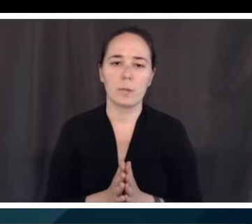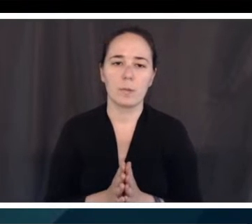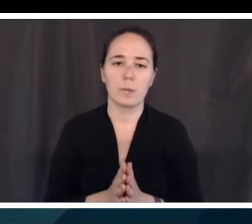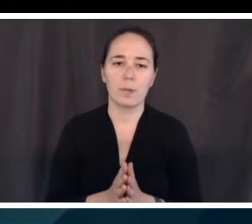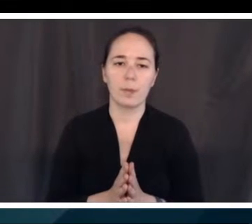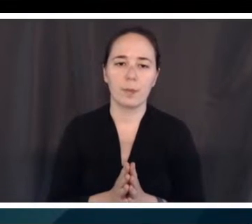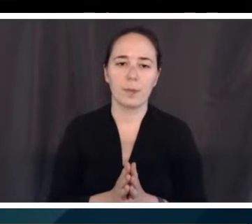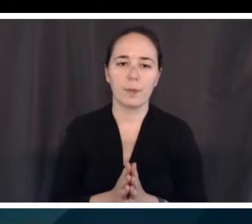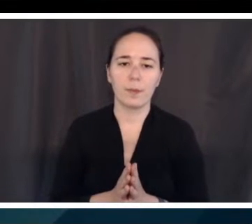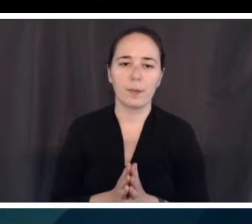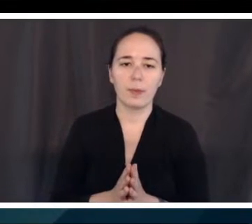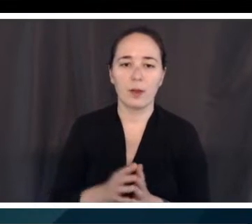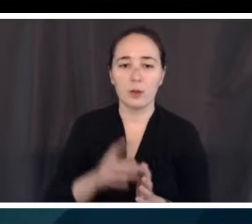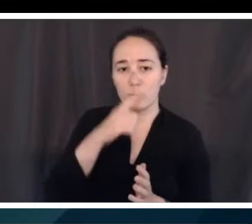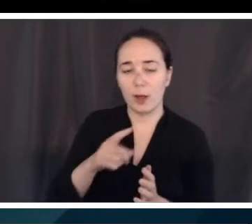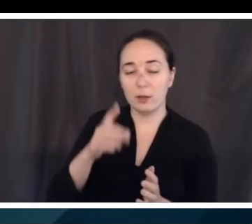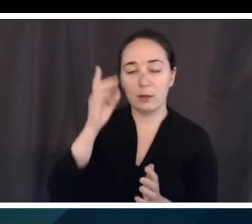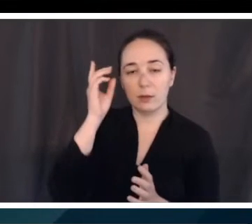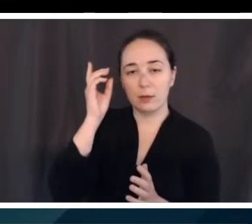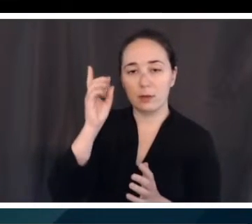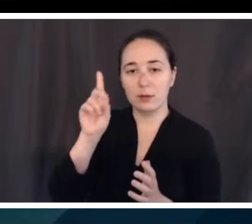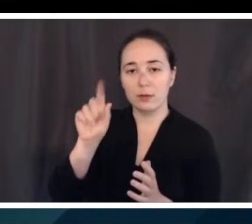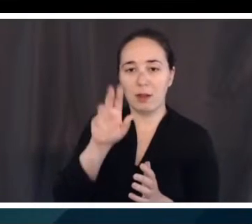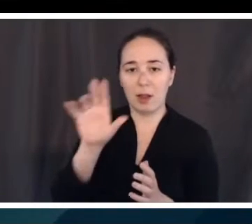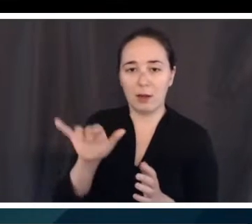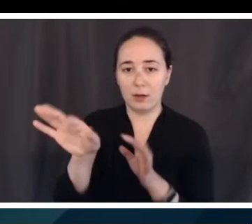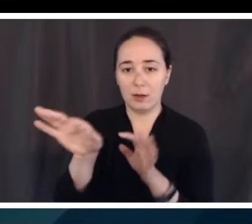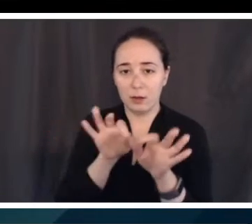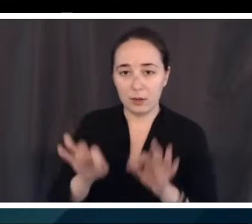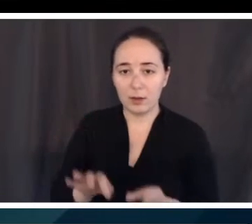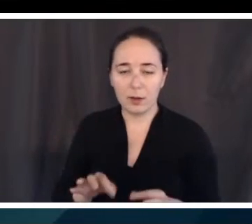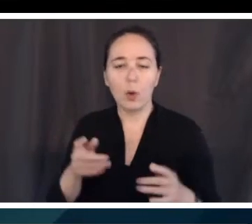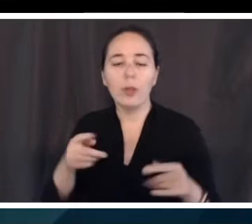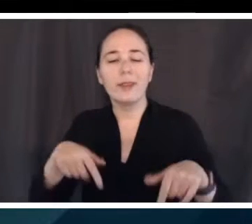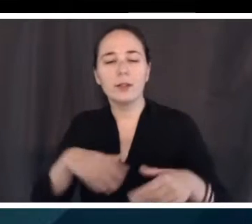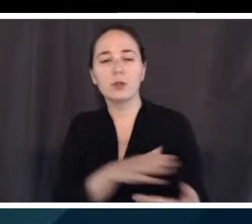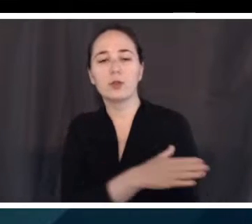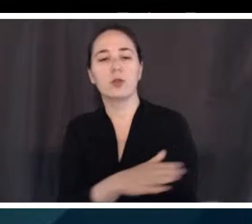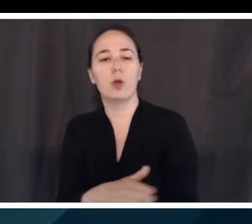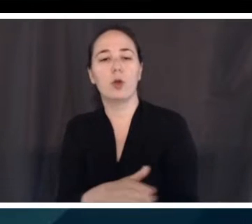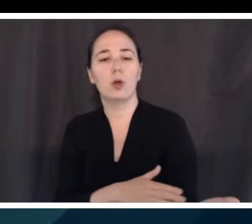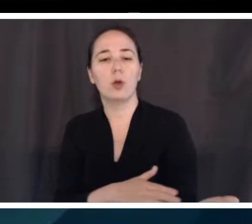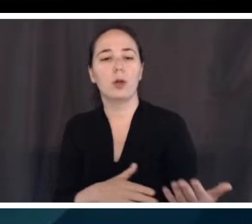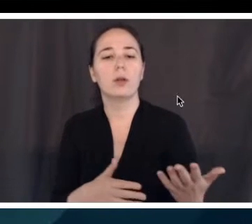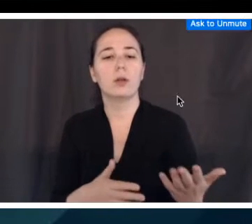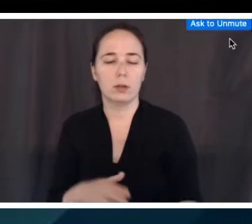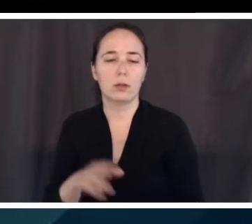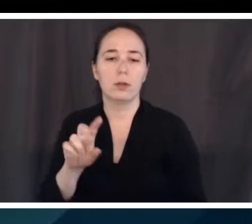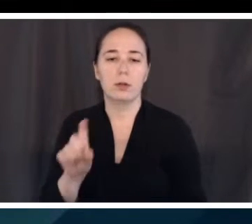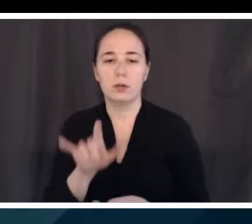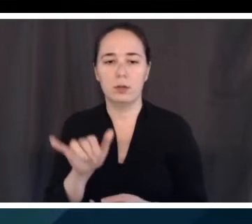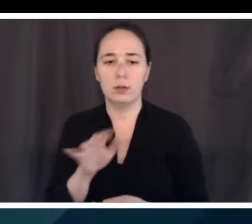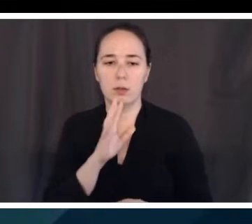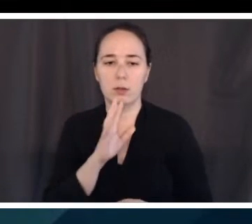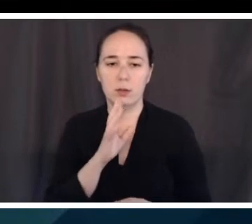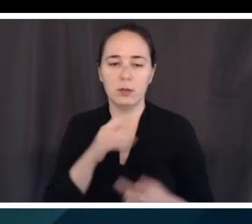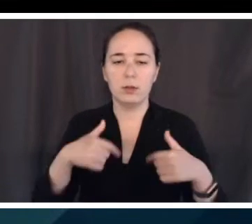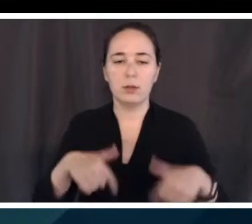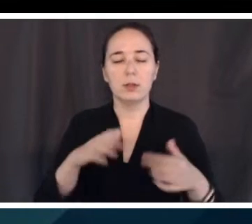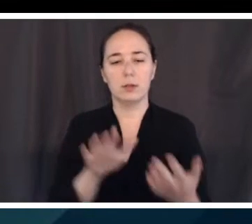know what you're playing, and then just go right into it. This is a tune of mine that I